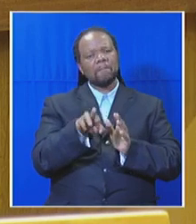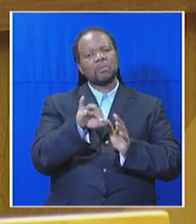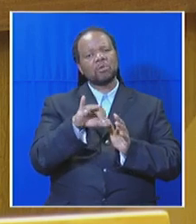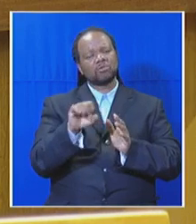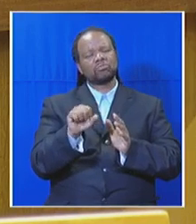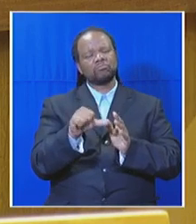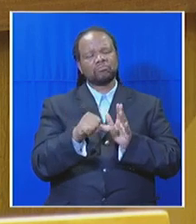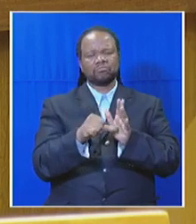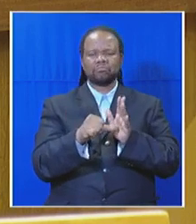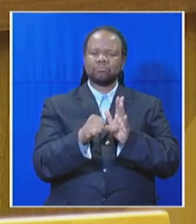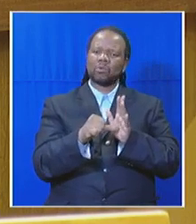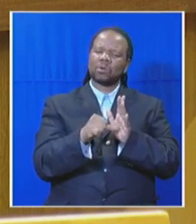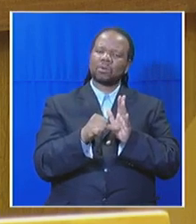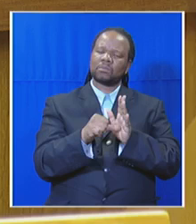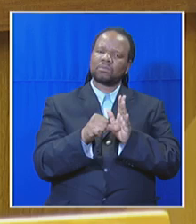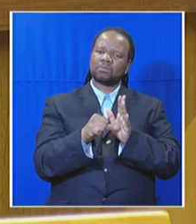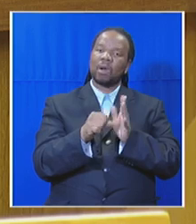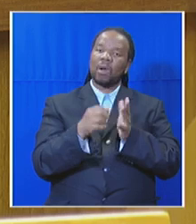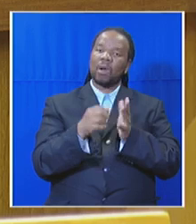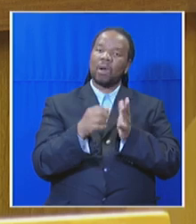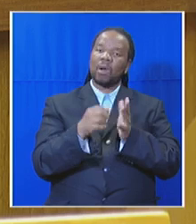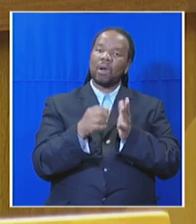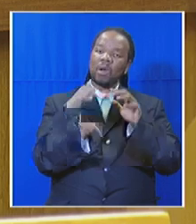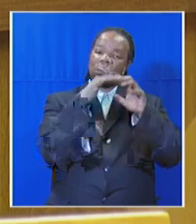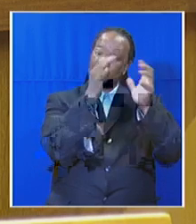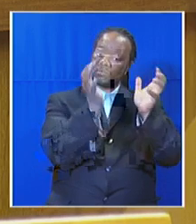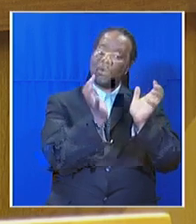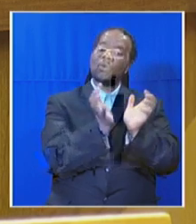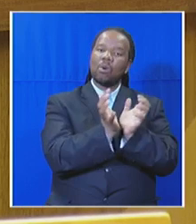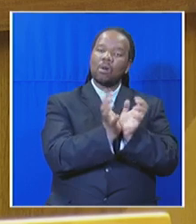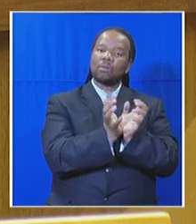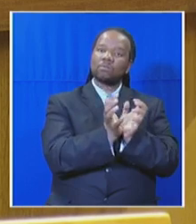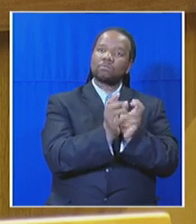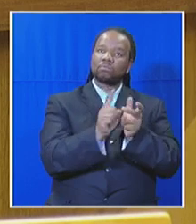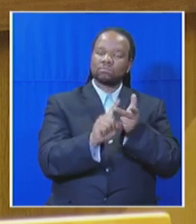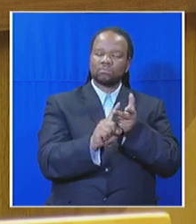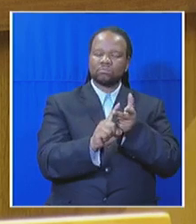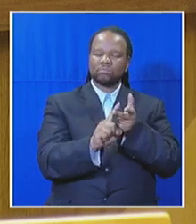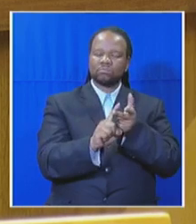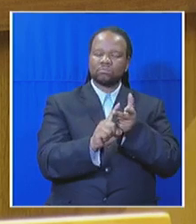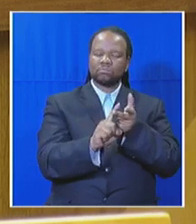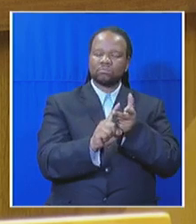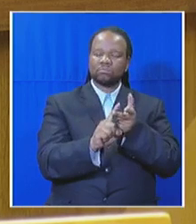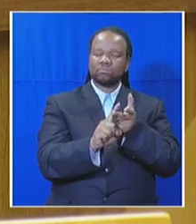in the global arena. BRICS represents